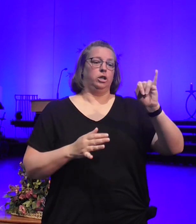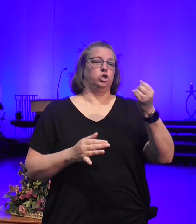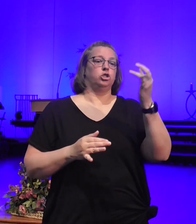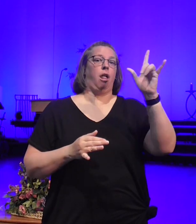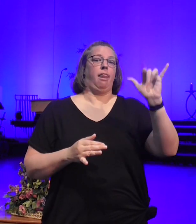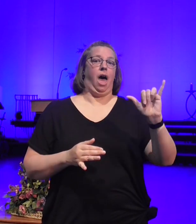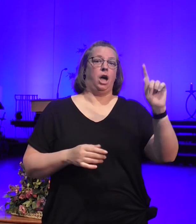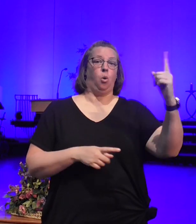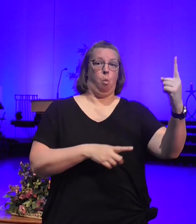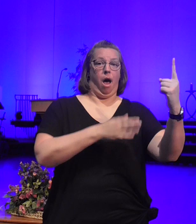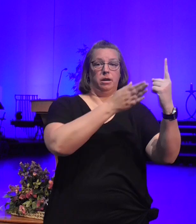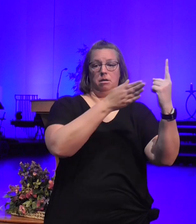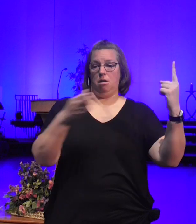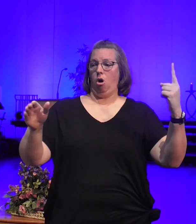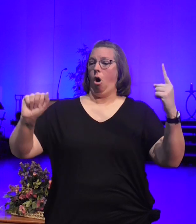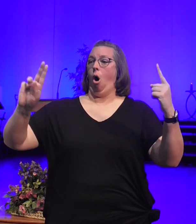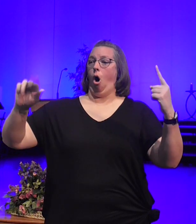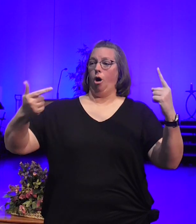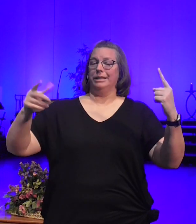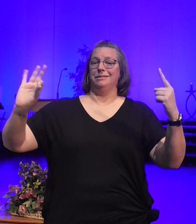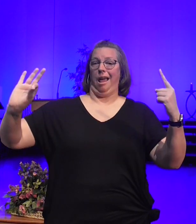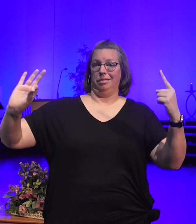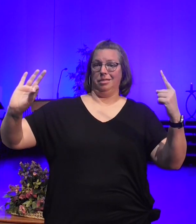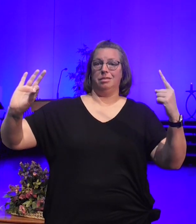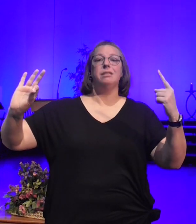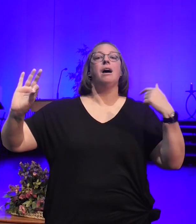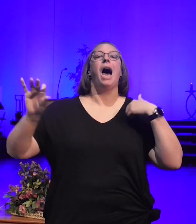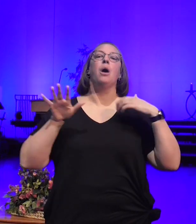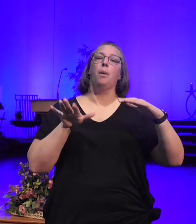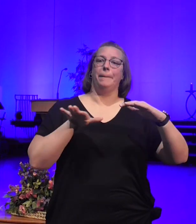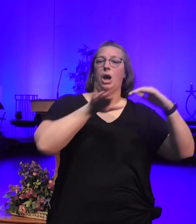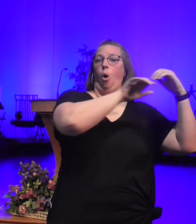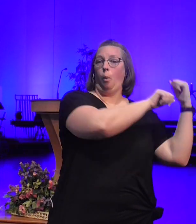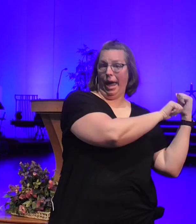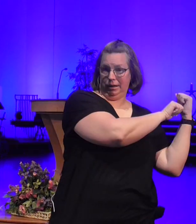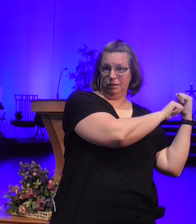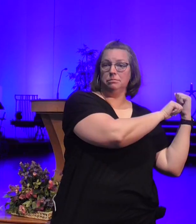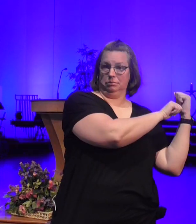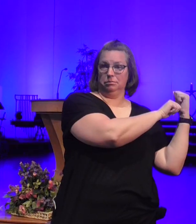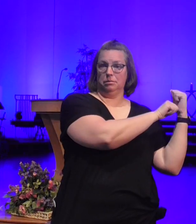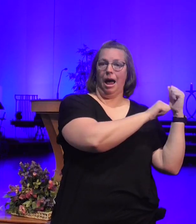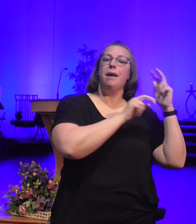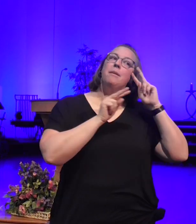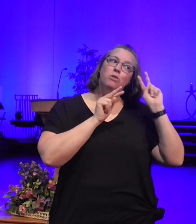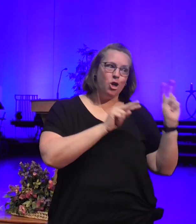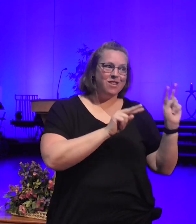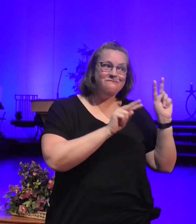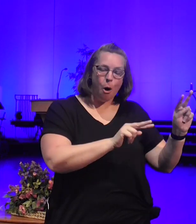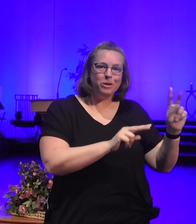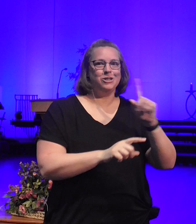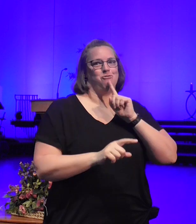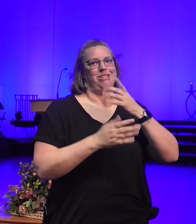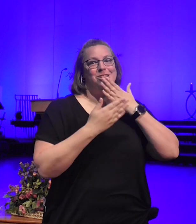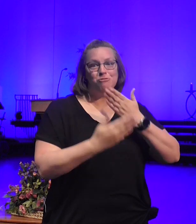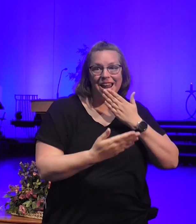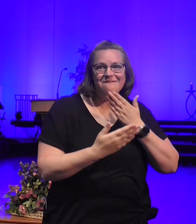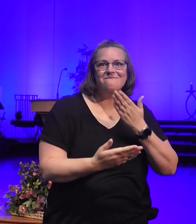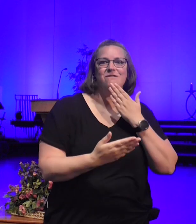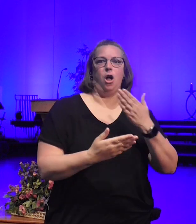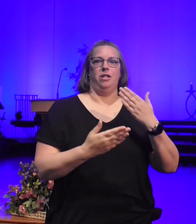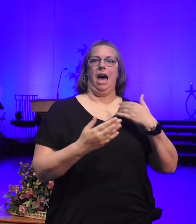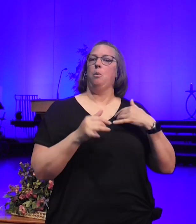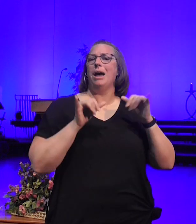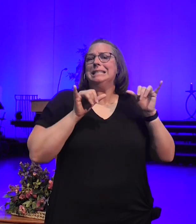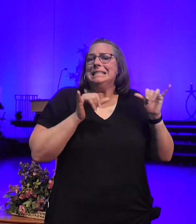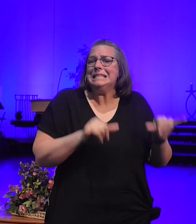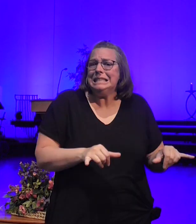August 9th, I will be away on sabbatical, and I'm looking forward to it, and I'm very grateful for it. I want to state